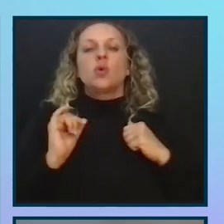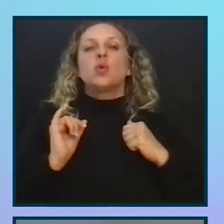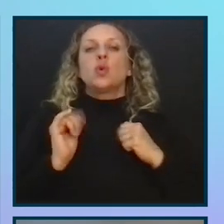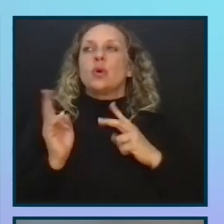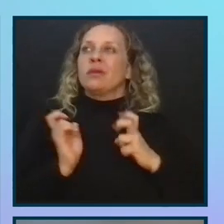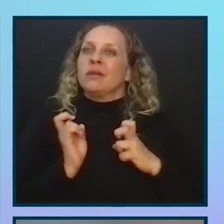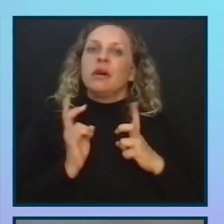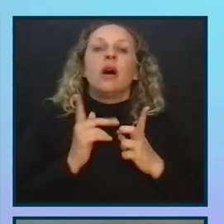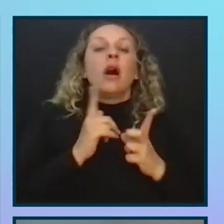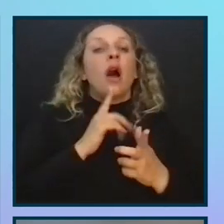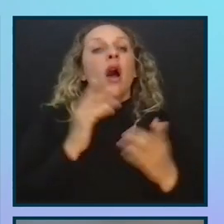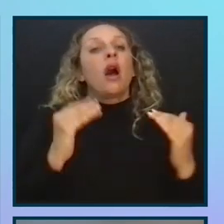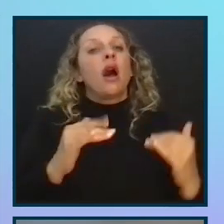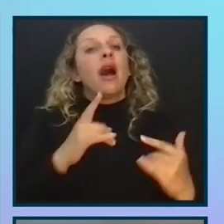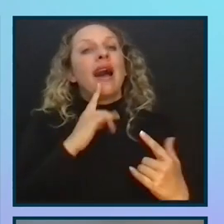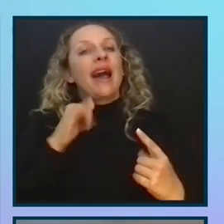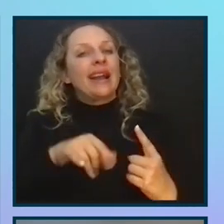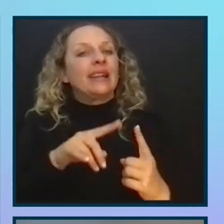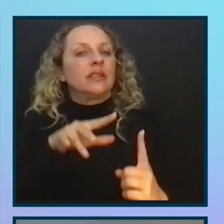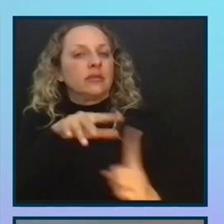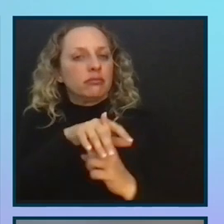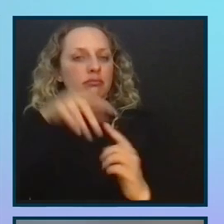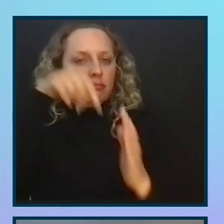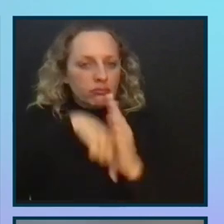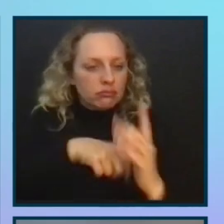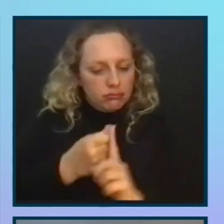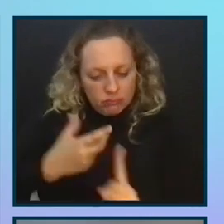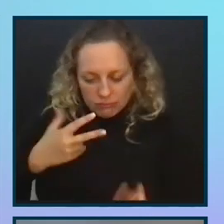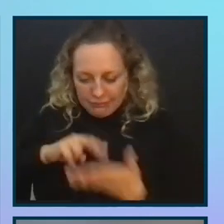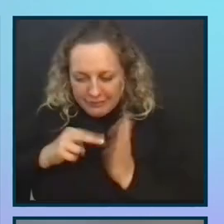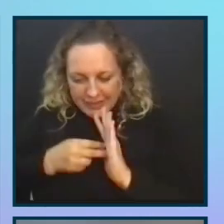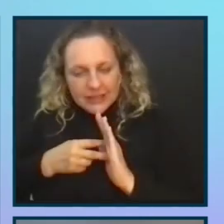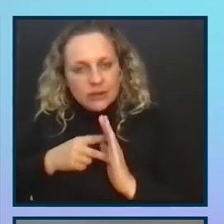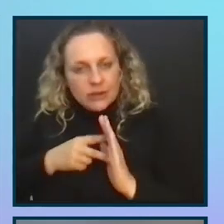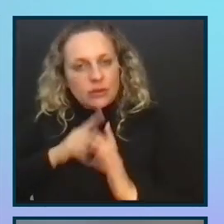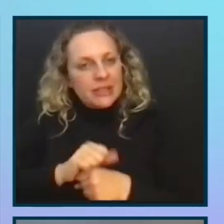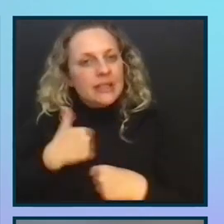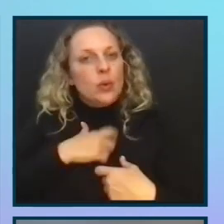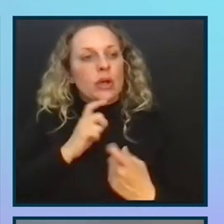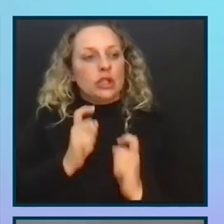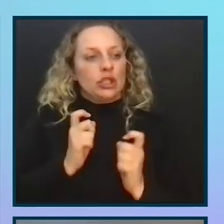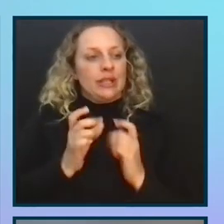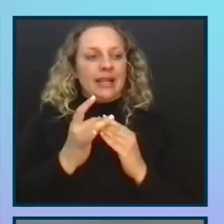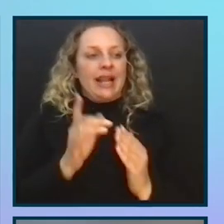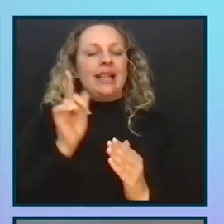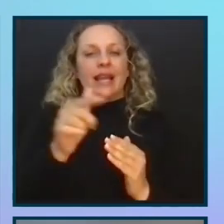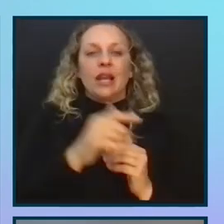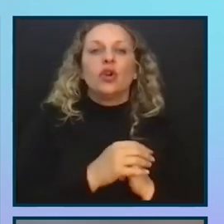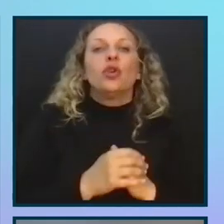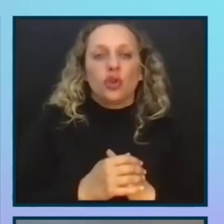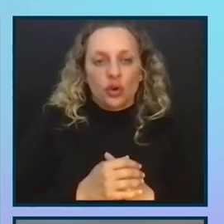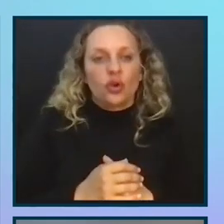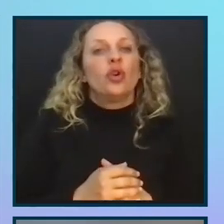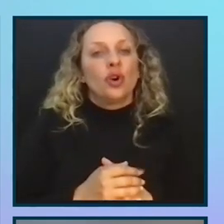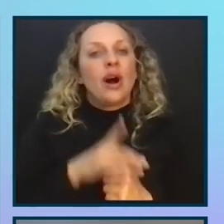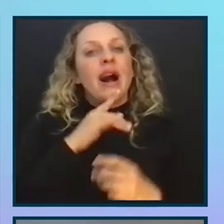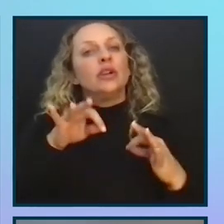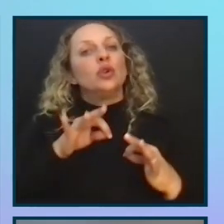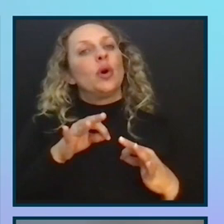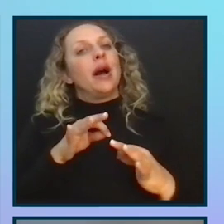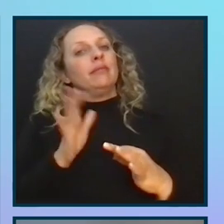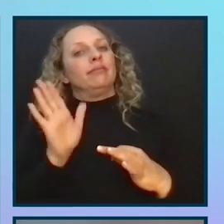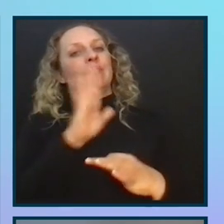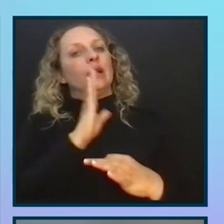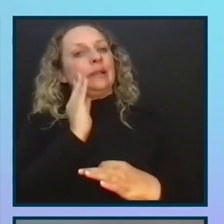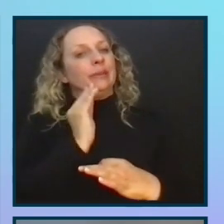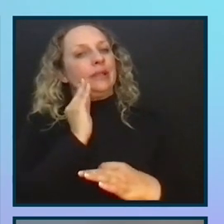element ever need to carry semantic meaning? Knowing this will change the way that we write accessibility guidance later on and describe the user